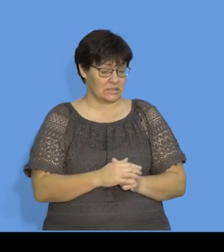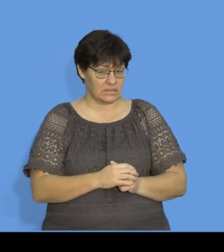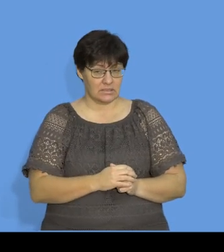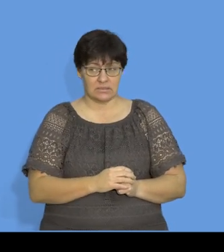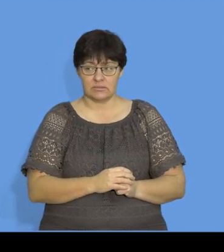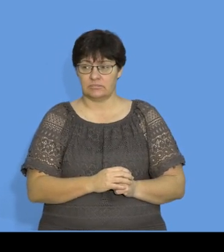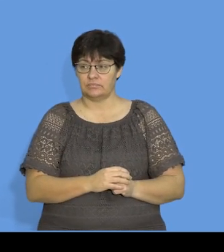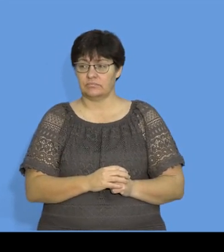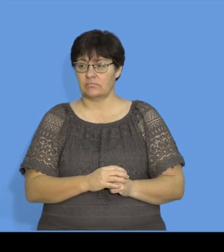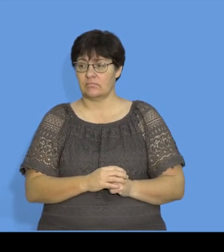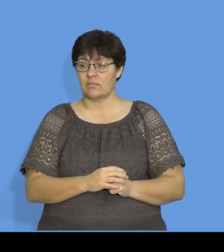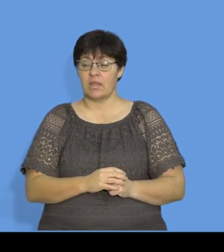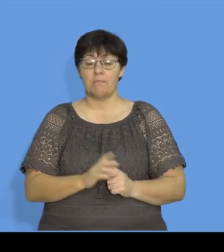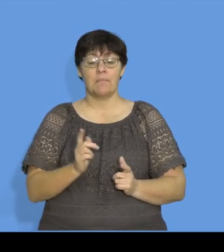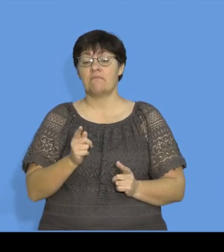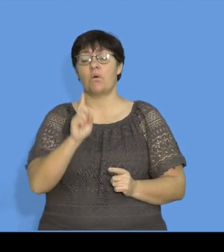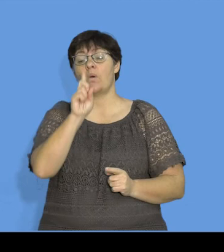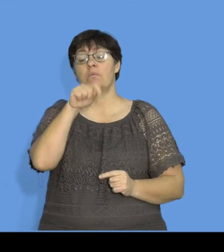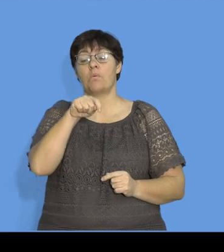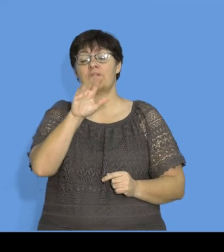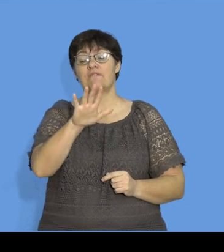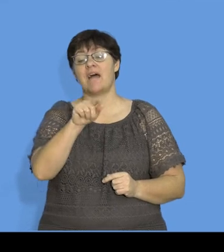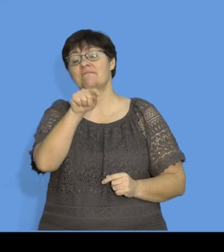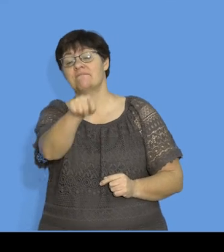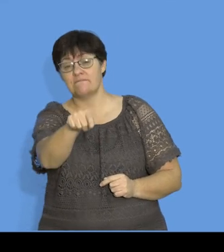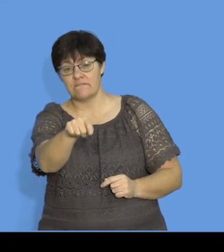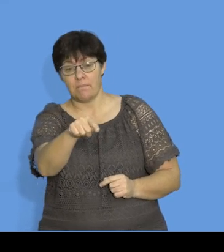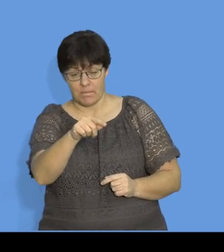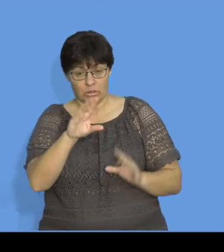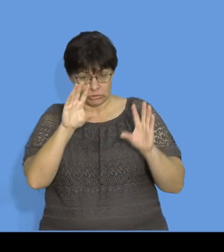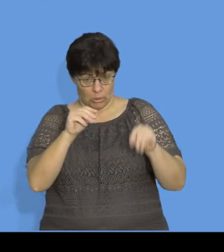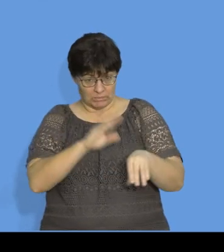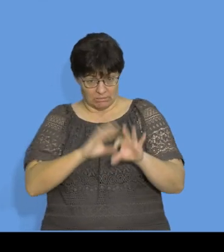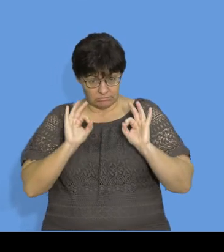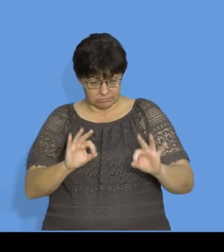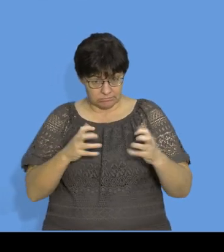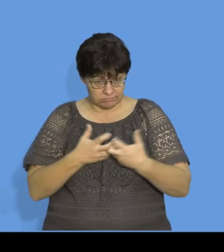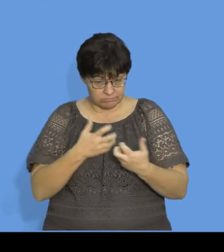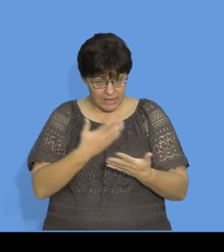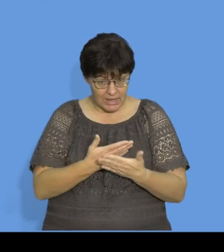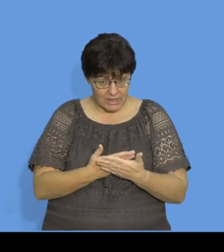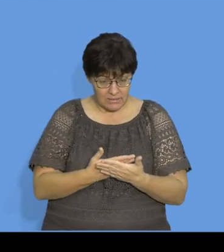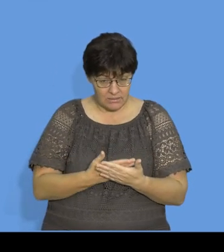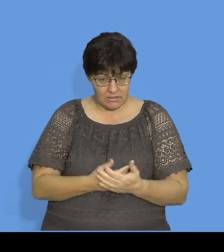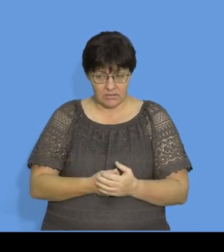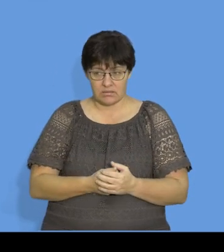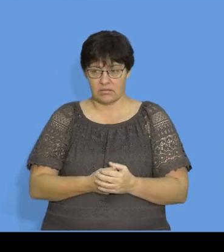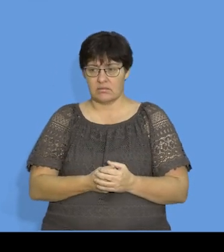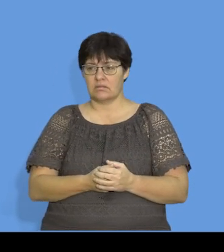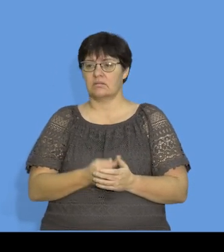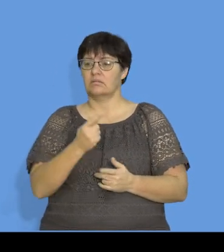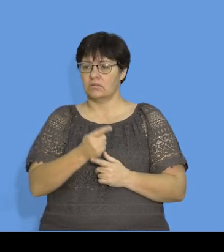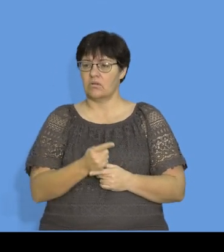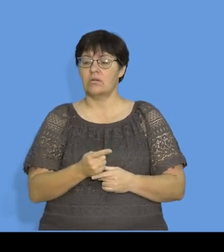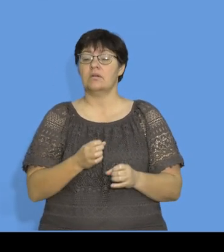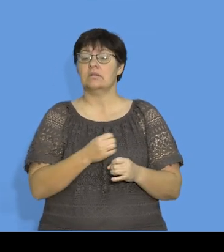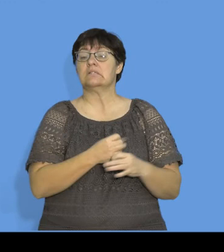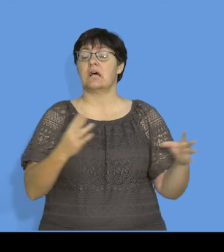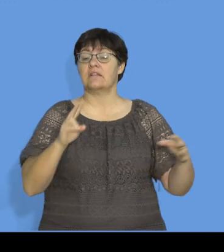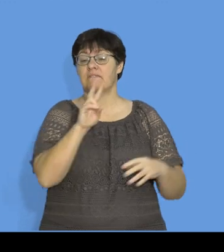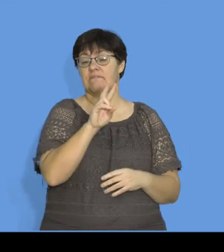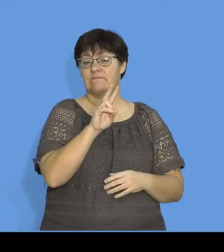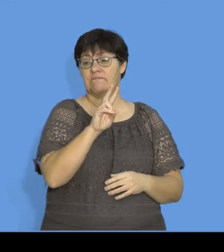if the car is 1.5 meters away, would he have been able to stop? So his